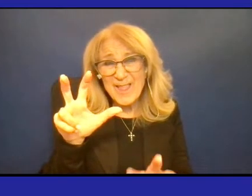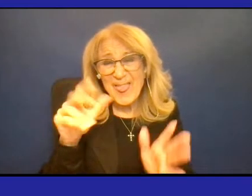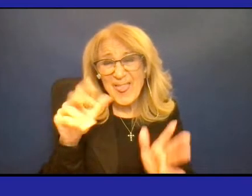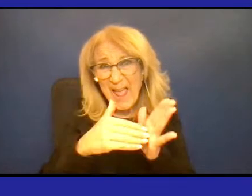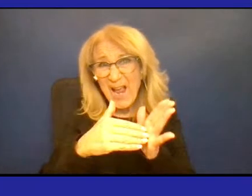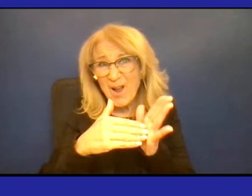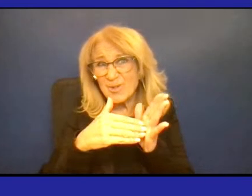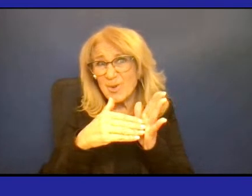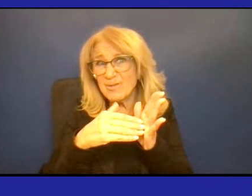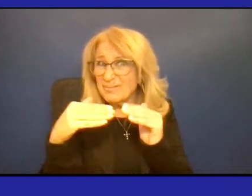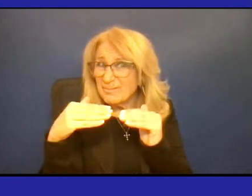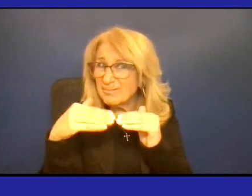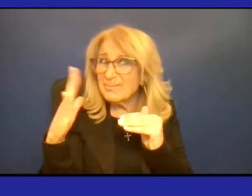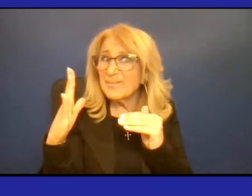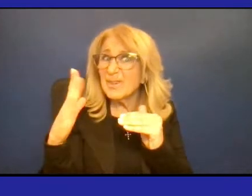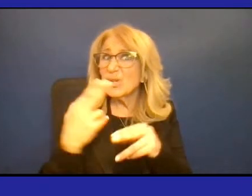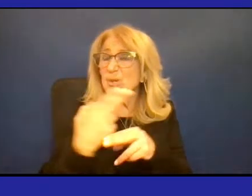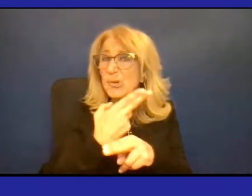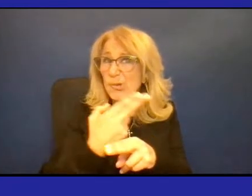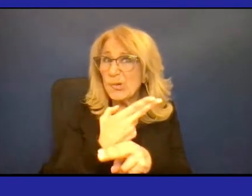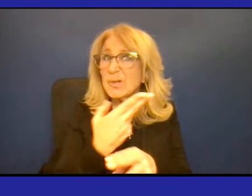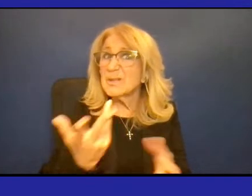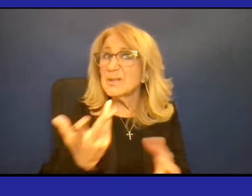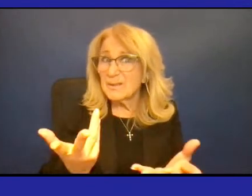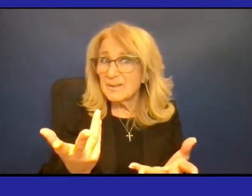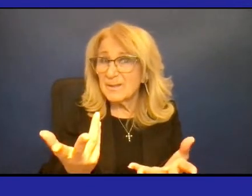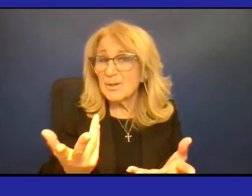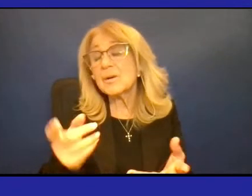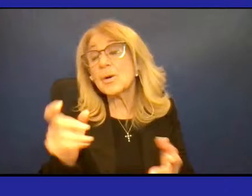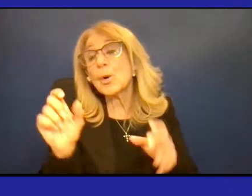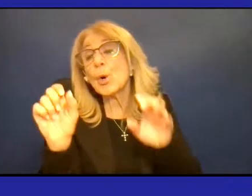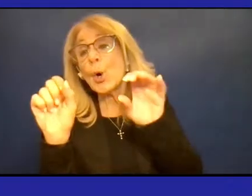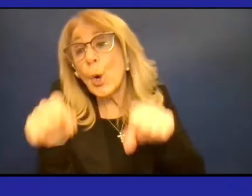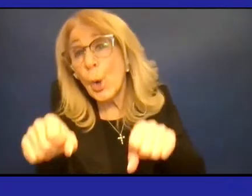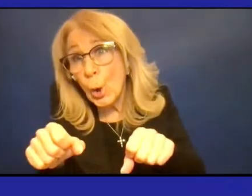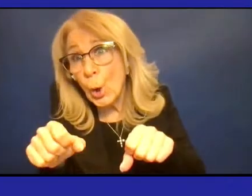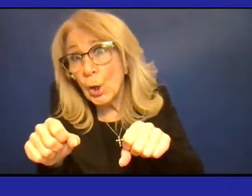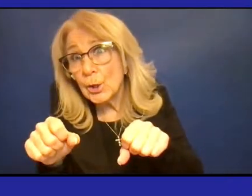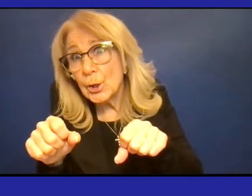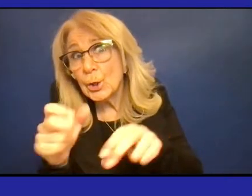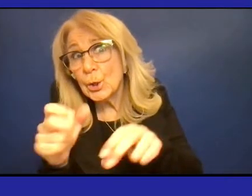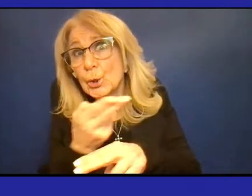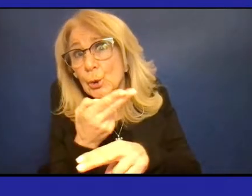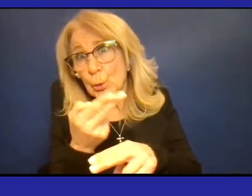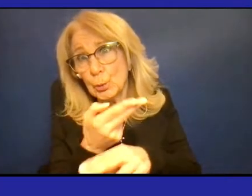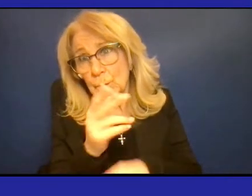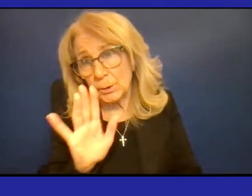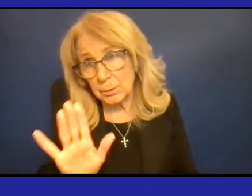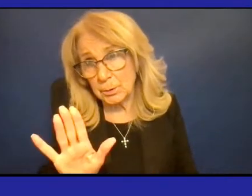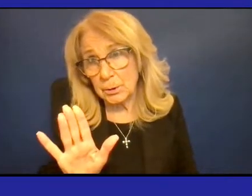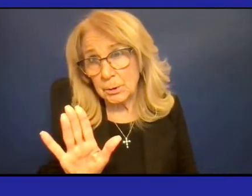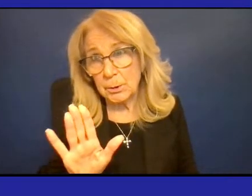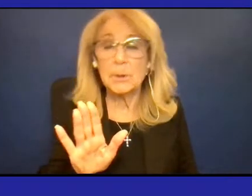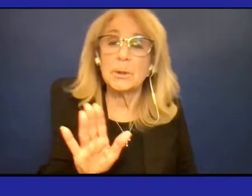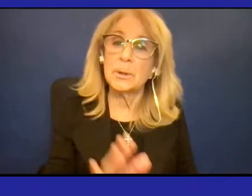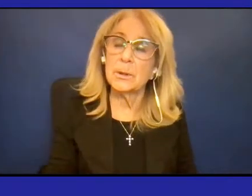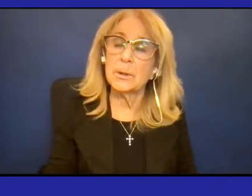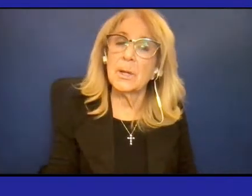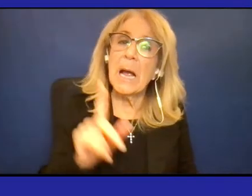So. Could use it. Signed Or up. could use, Could use it. could use it. Because that's where you're going. Could use it, so, yeah, I mean, like, I think it would